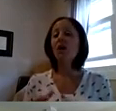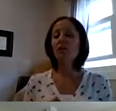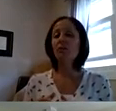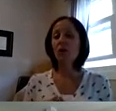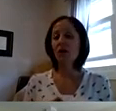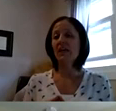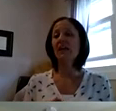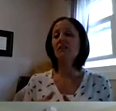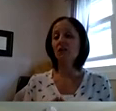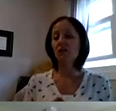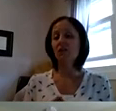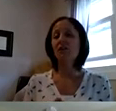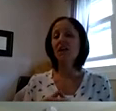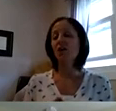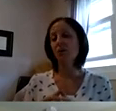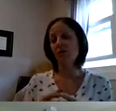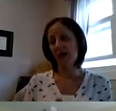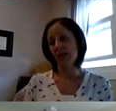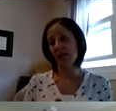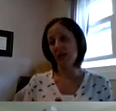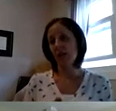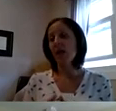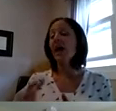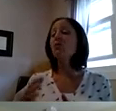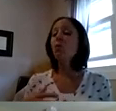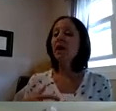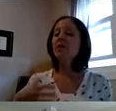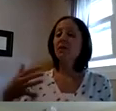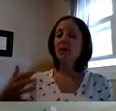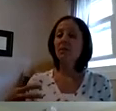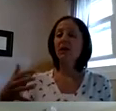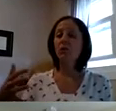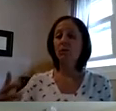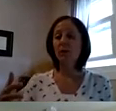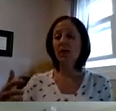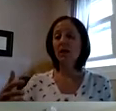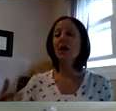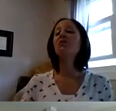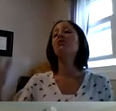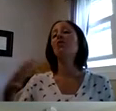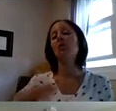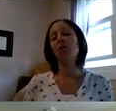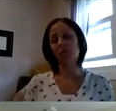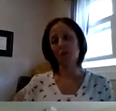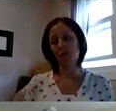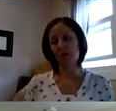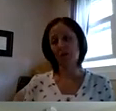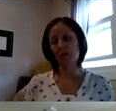specifically through the arts programming and services that they are providing and what their impact would be under